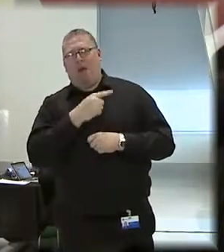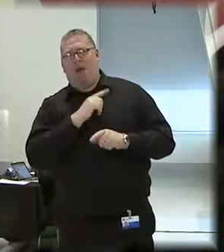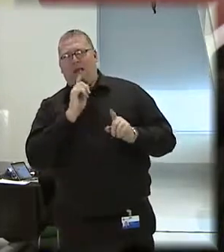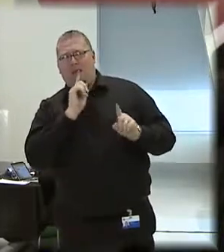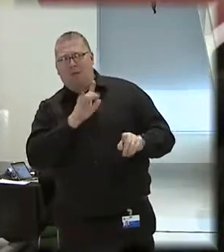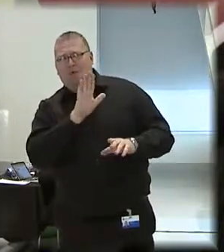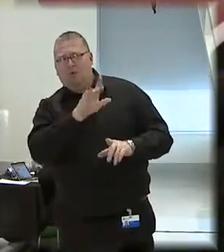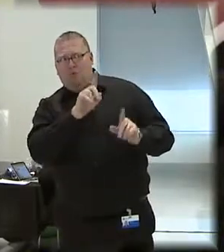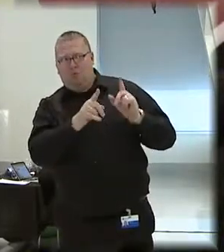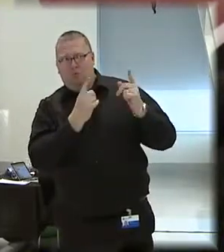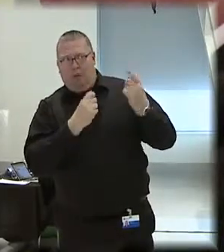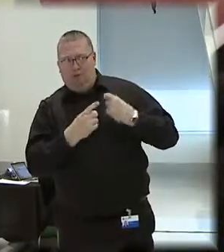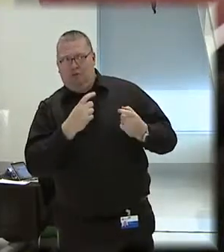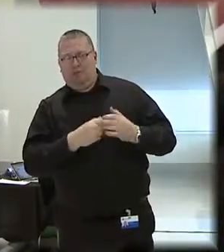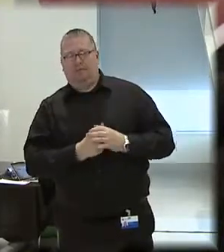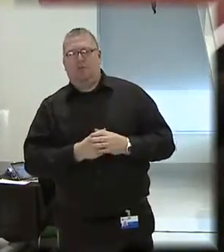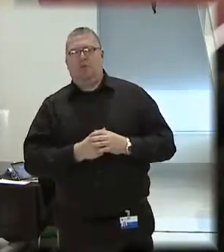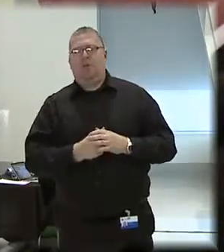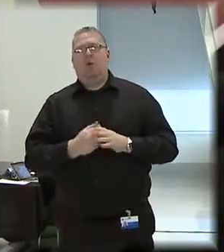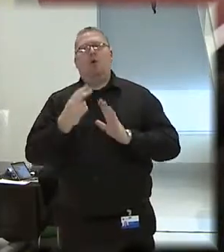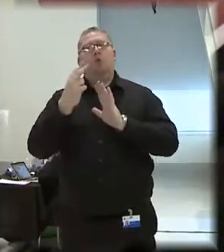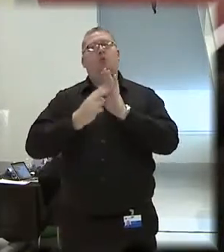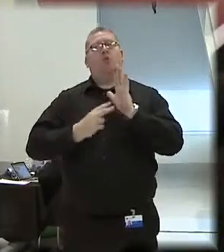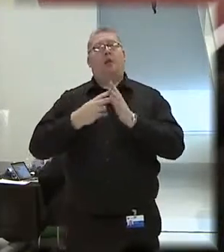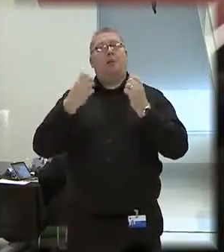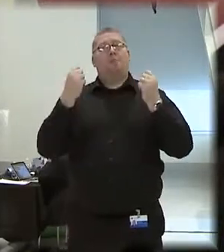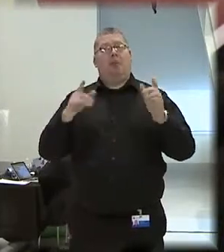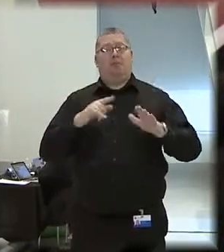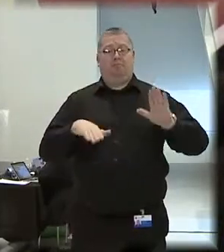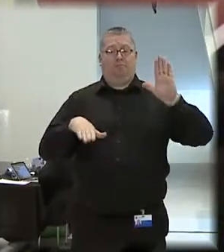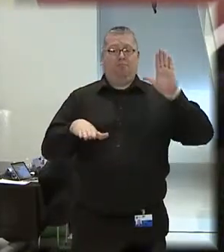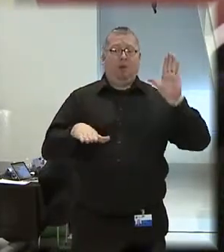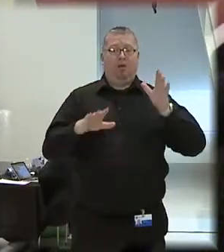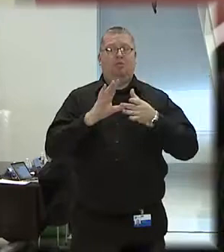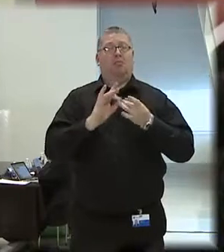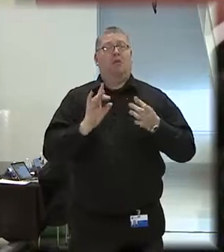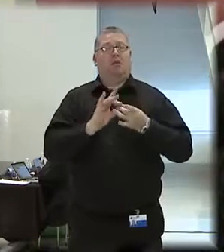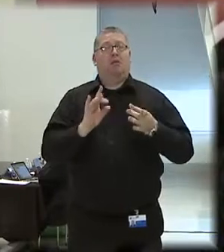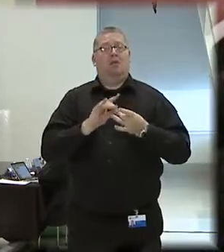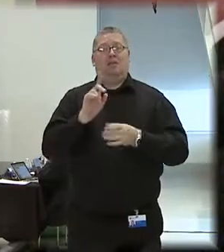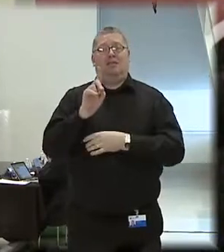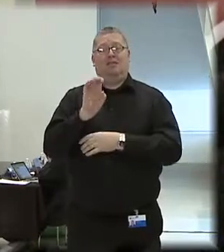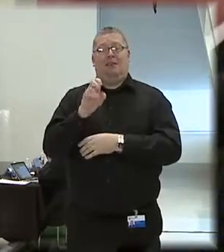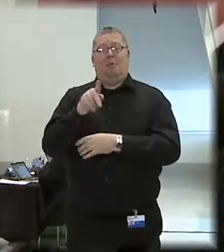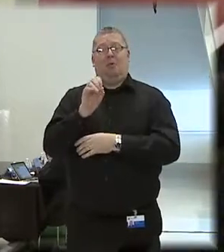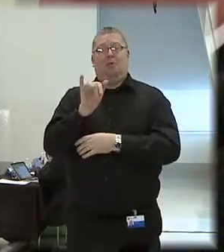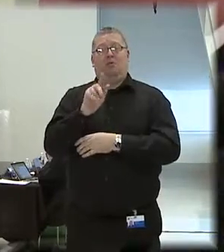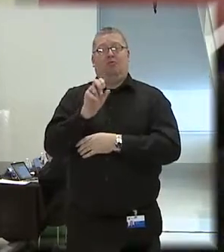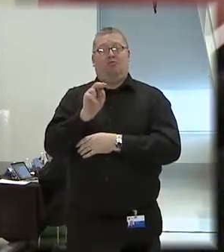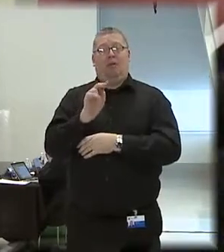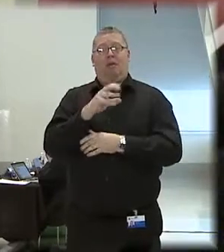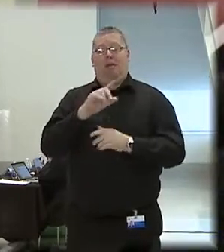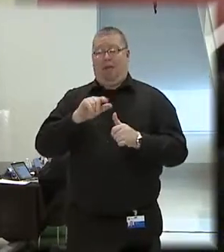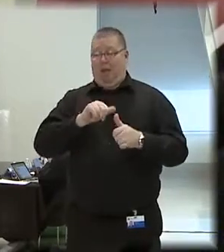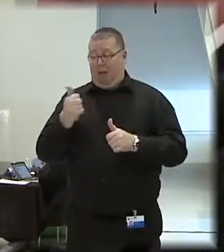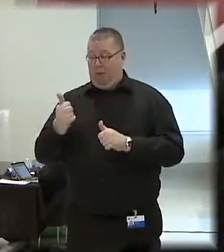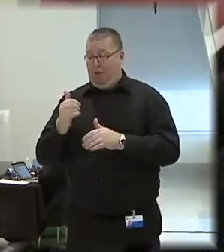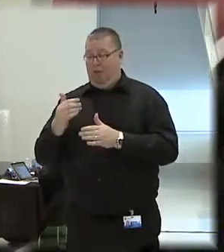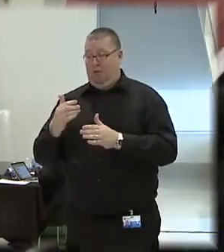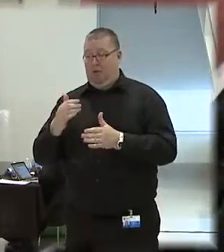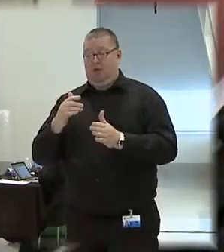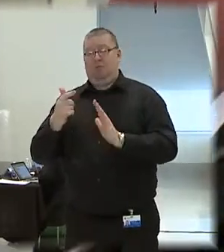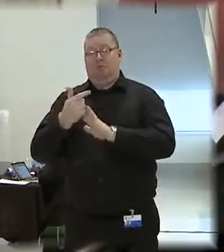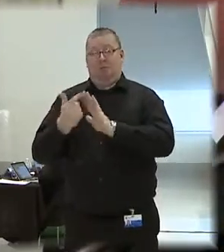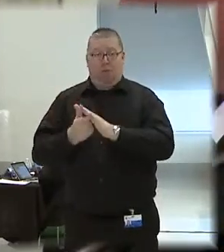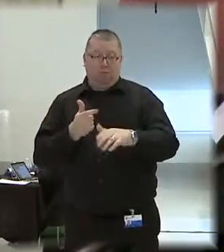question. Reading a lot of these depositions in litigation, and several of you are lawyers and have conducted them